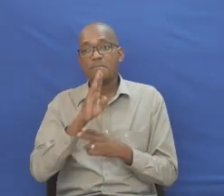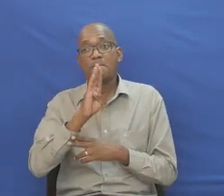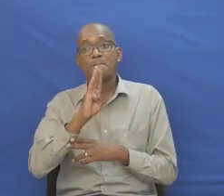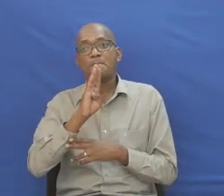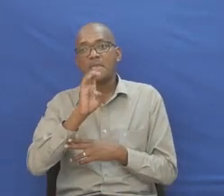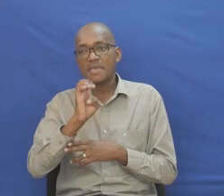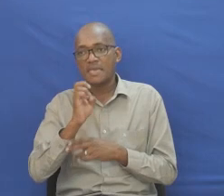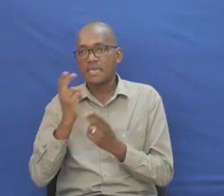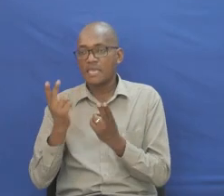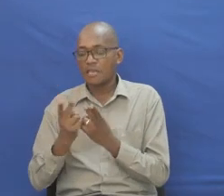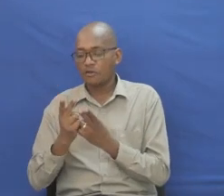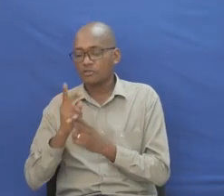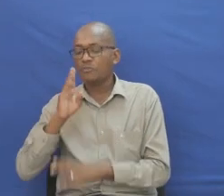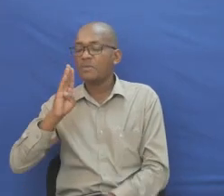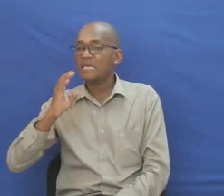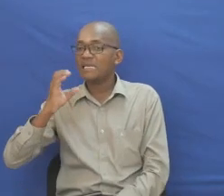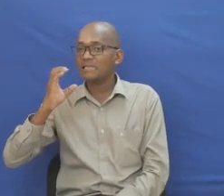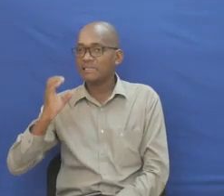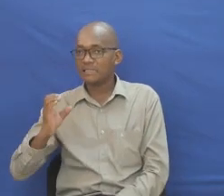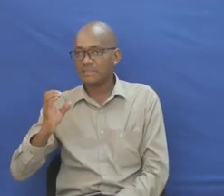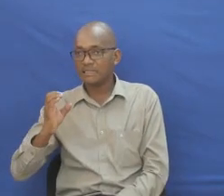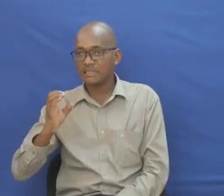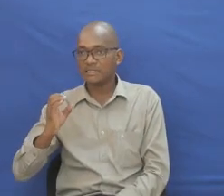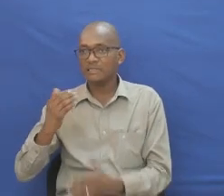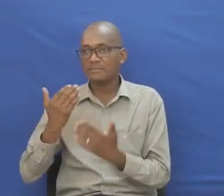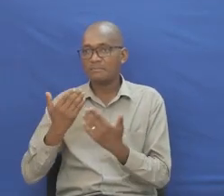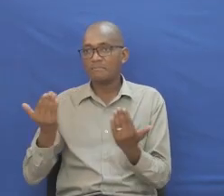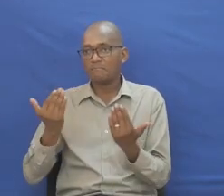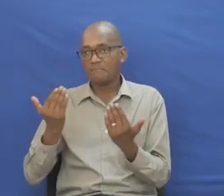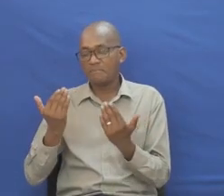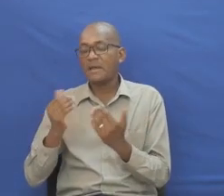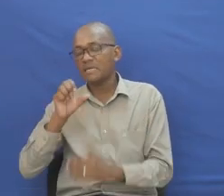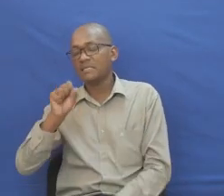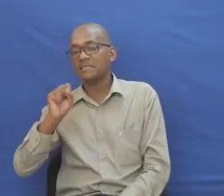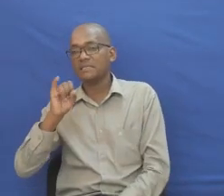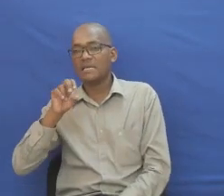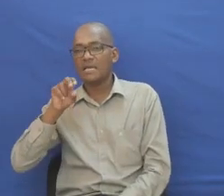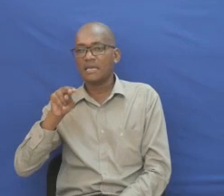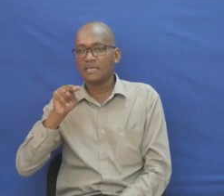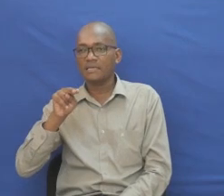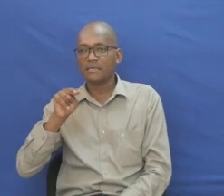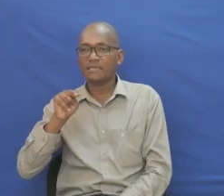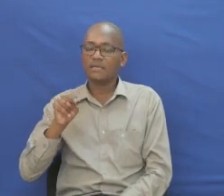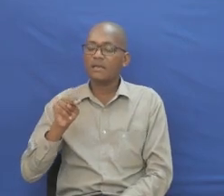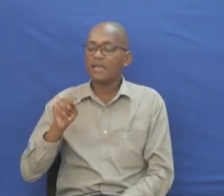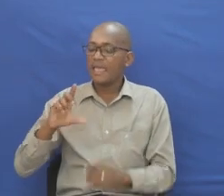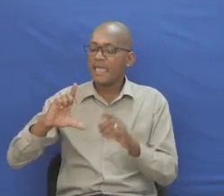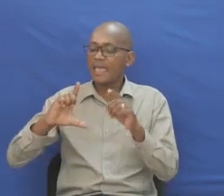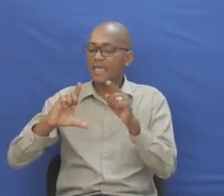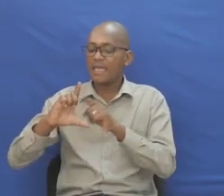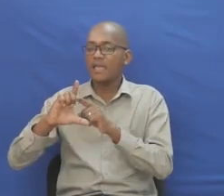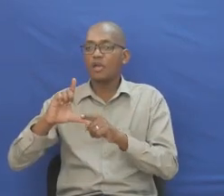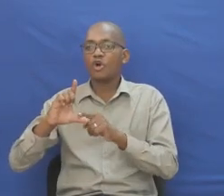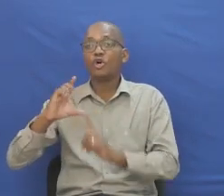to BC multiplied by sine of angle C. Multiplied by sine of angle C. This